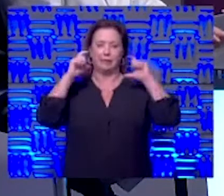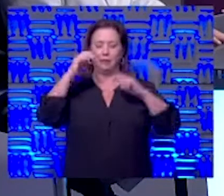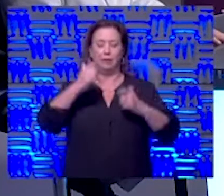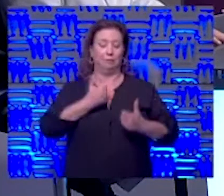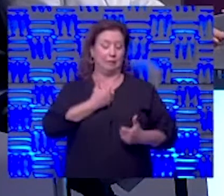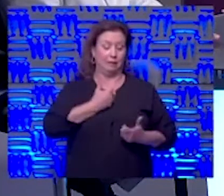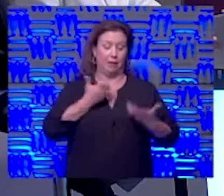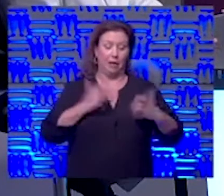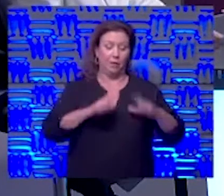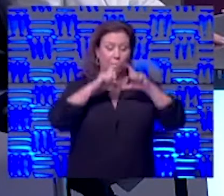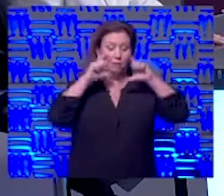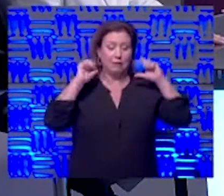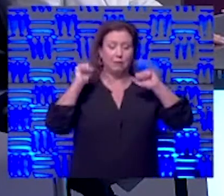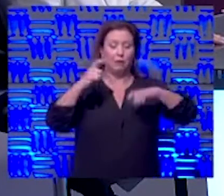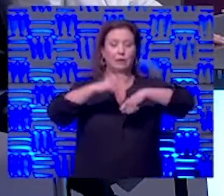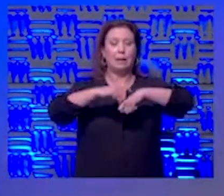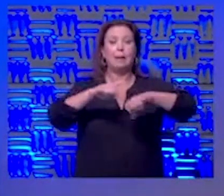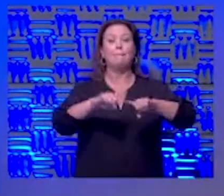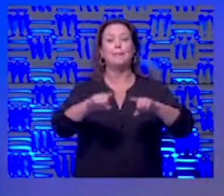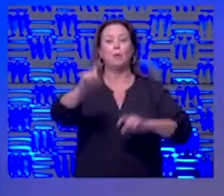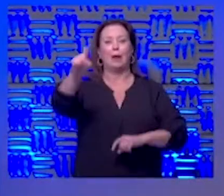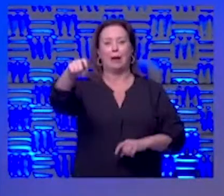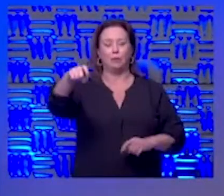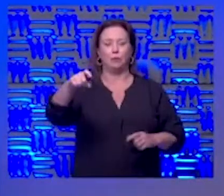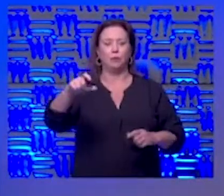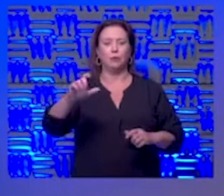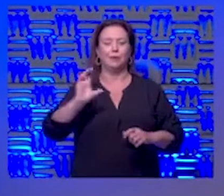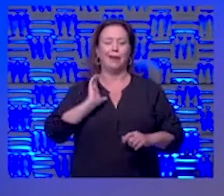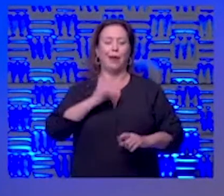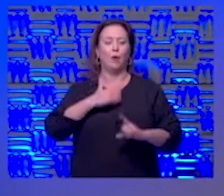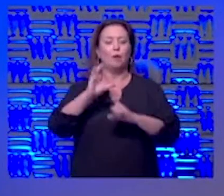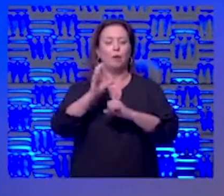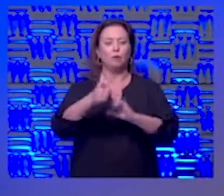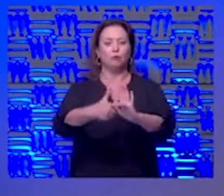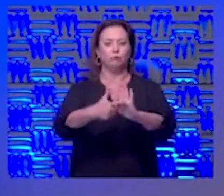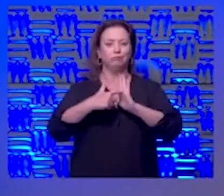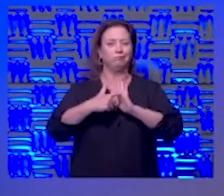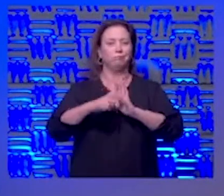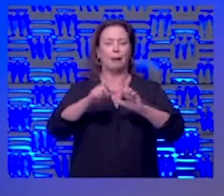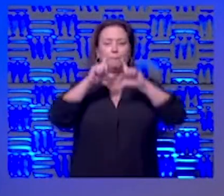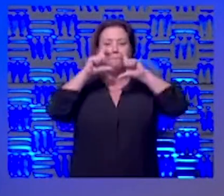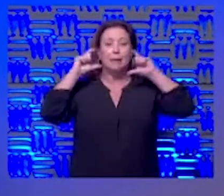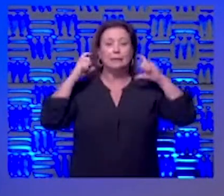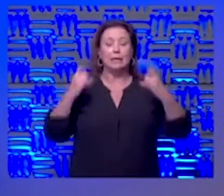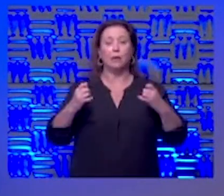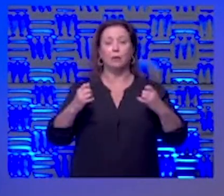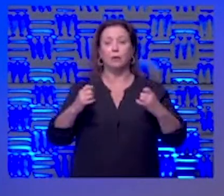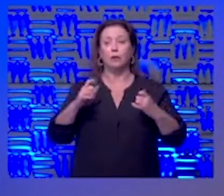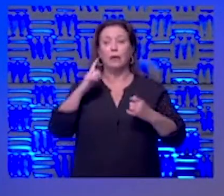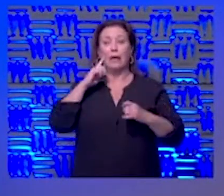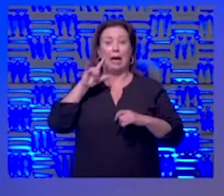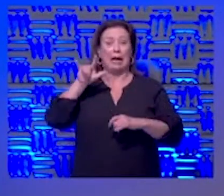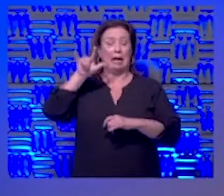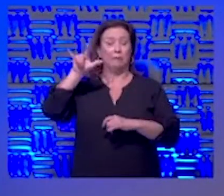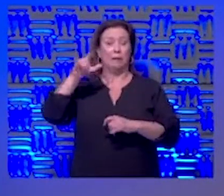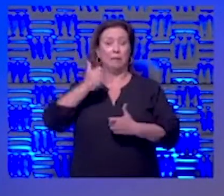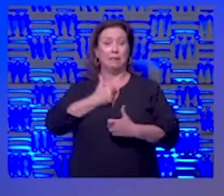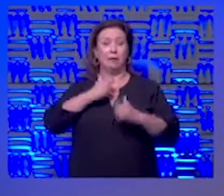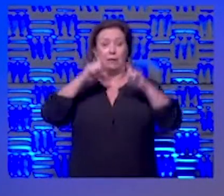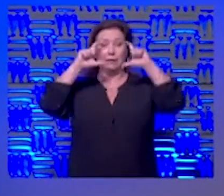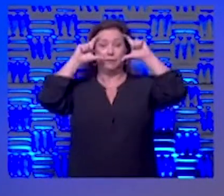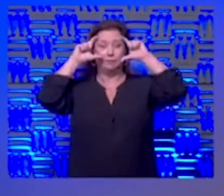don't want to be wearing a mask. We have to now. This needs to be our culture. The other thing to consider, and certainly I did this on the airplane, is eye